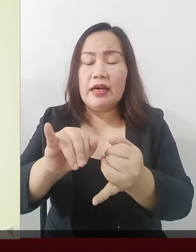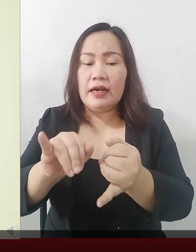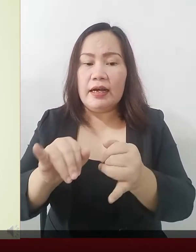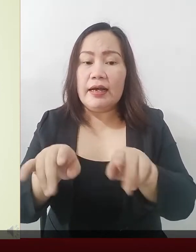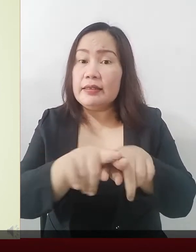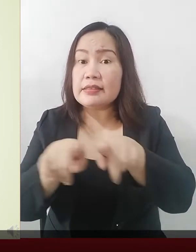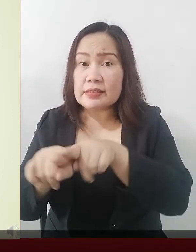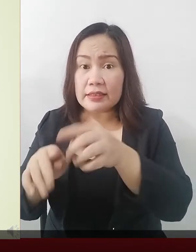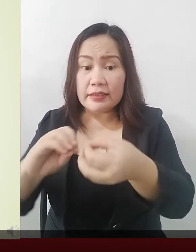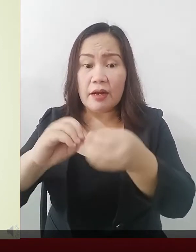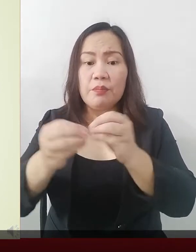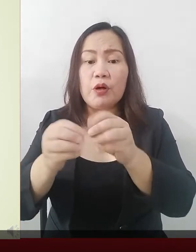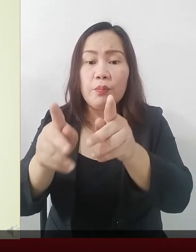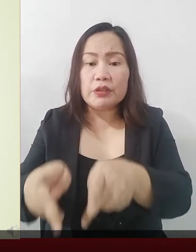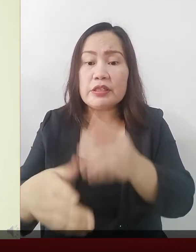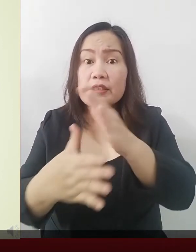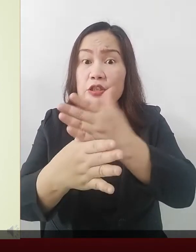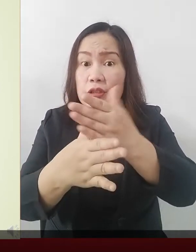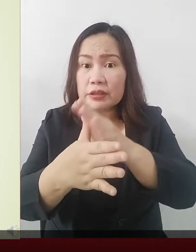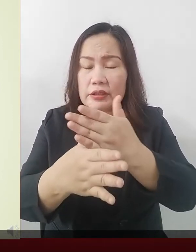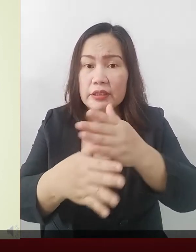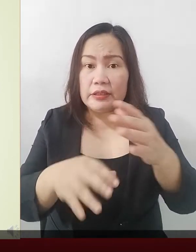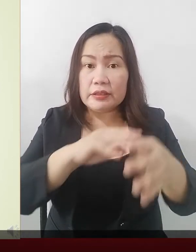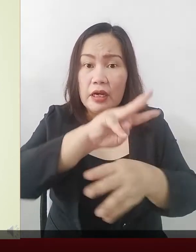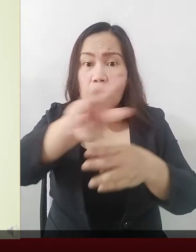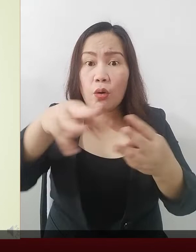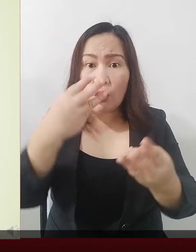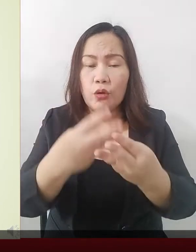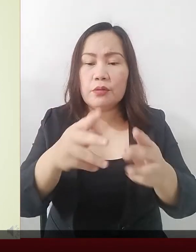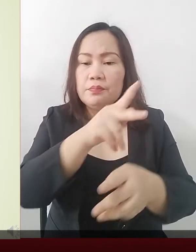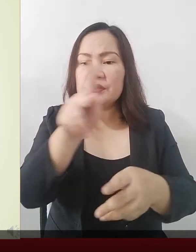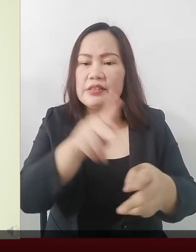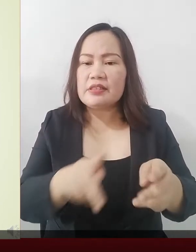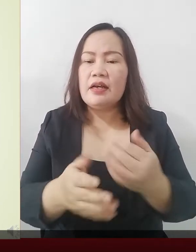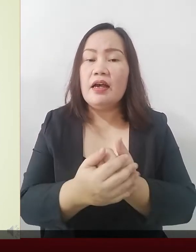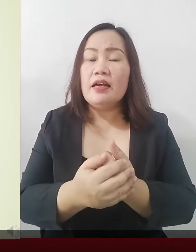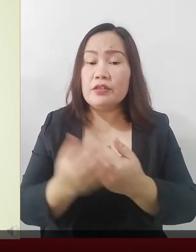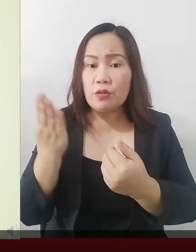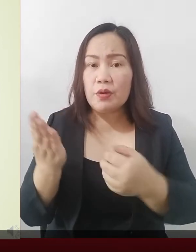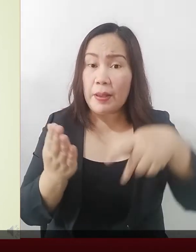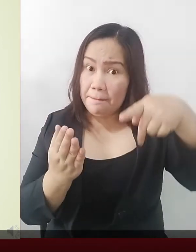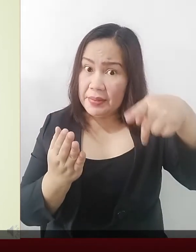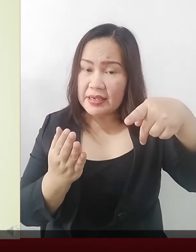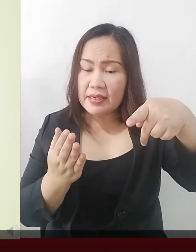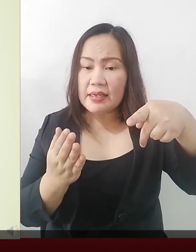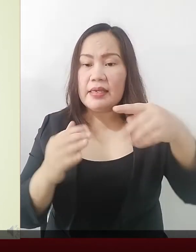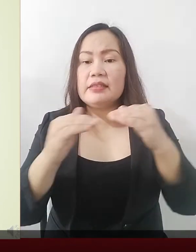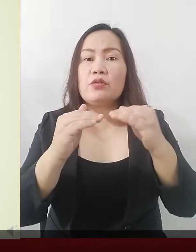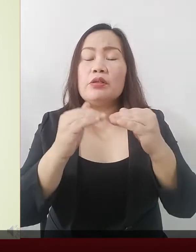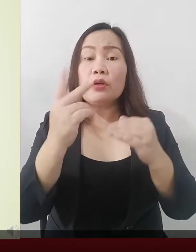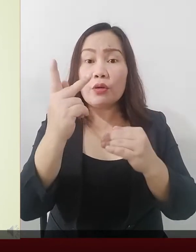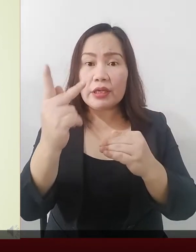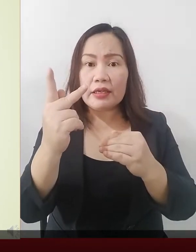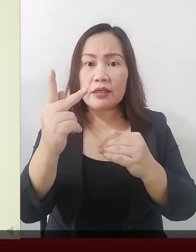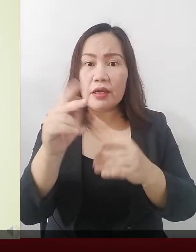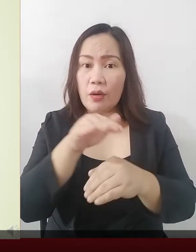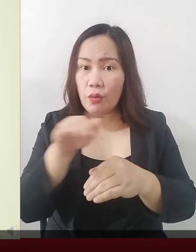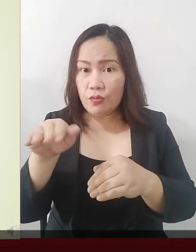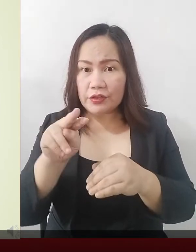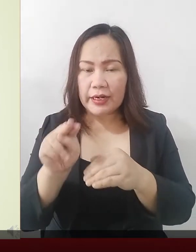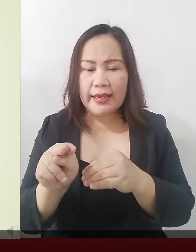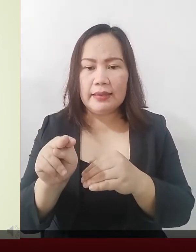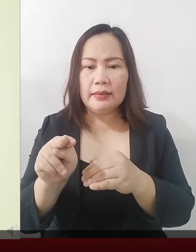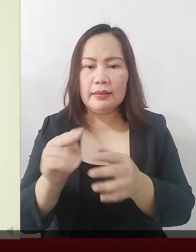N sharing the whole pizza. So the mathematical equation is P is equal to